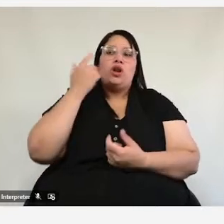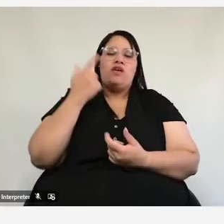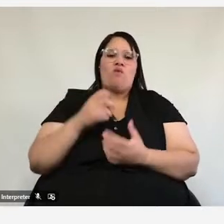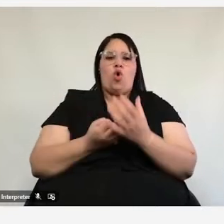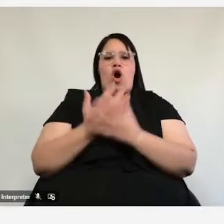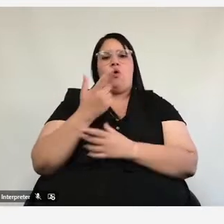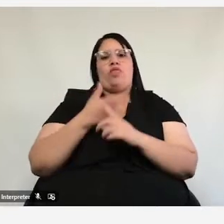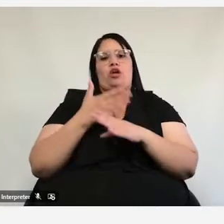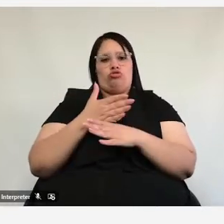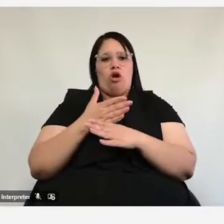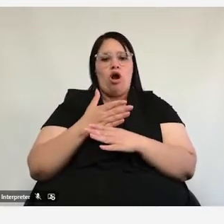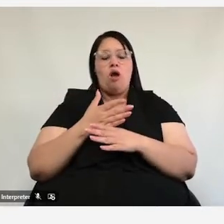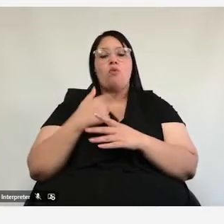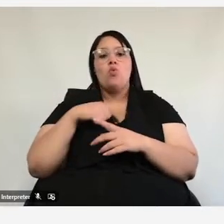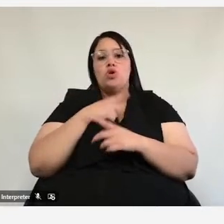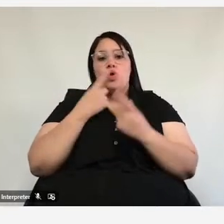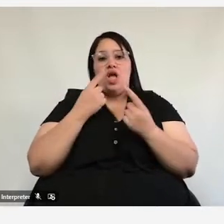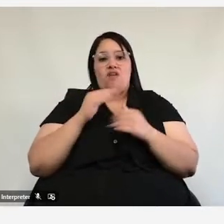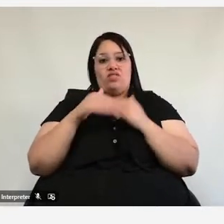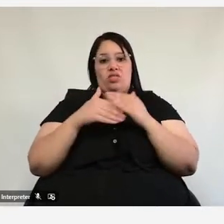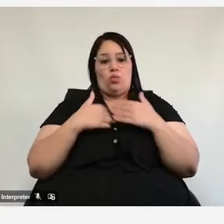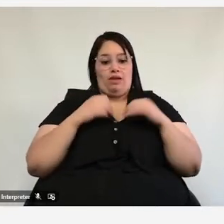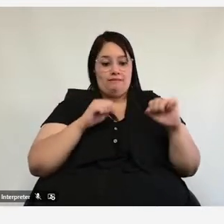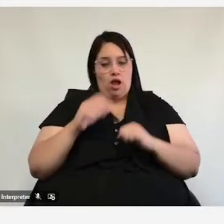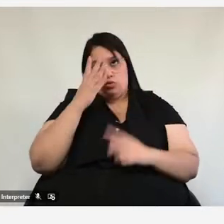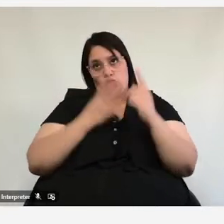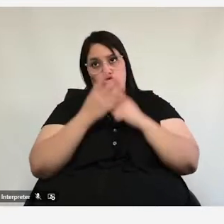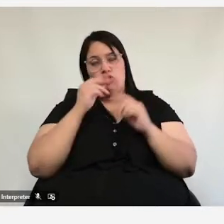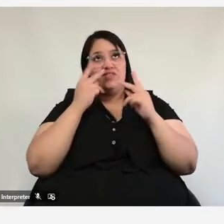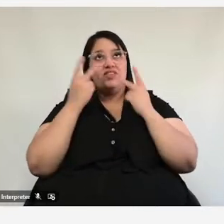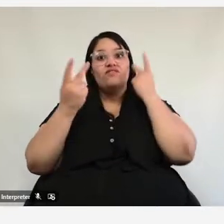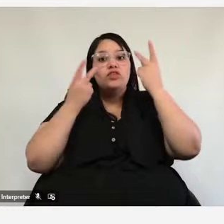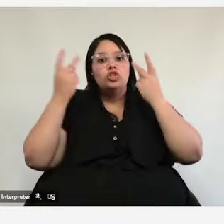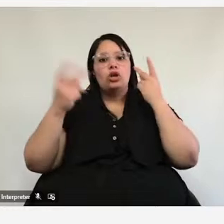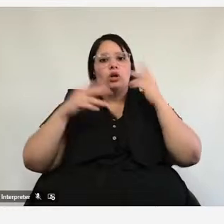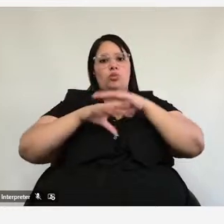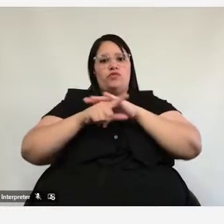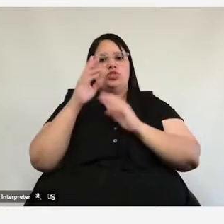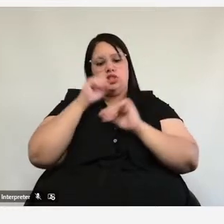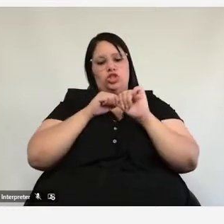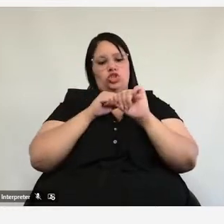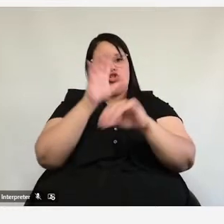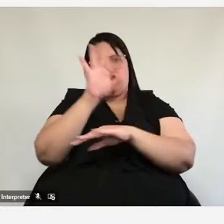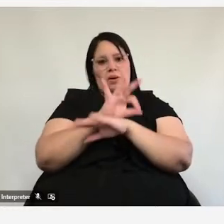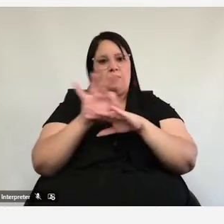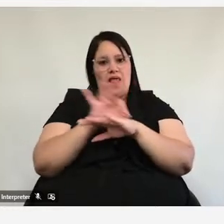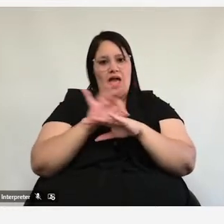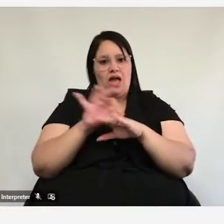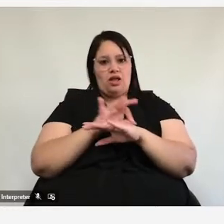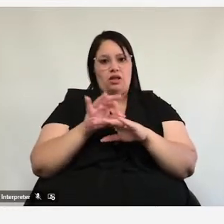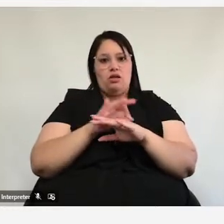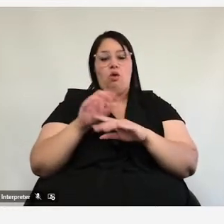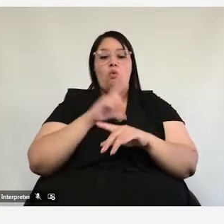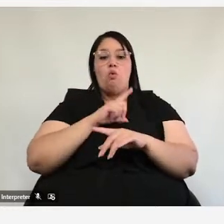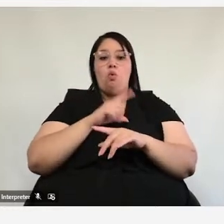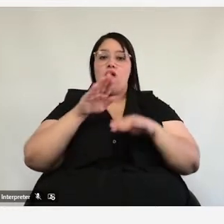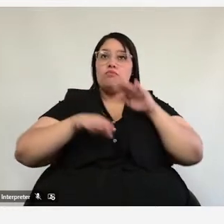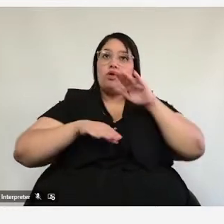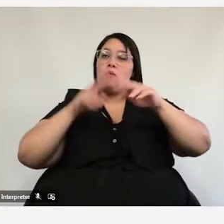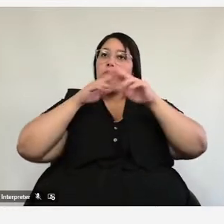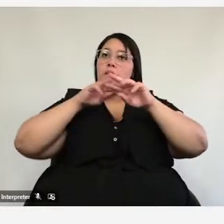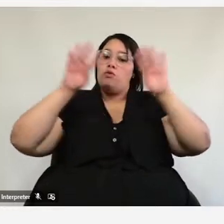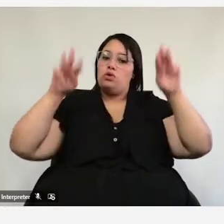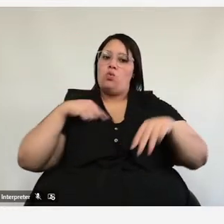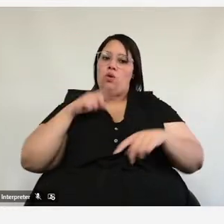and jobs. We will do everything we can to achieve the vision of our provincial strategic plan. Van Kaalvoet oor Tafelberg as ons